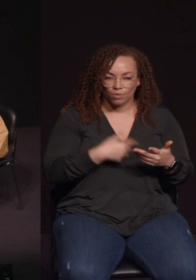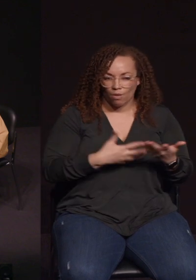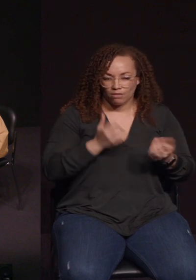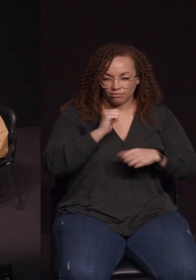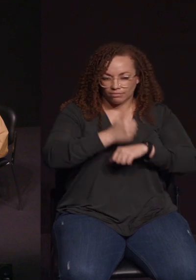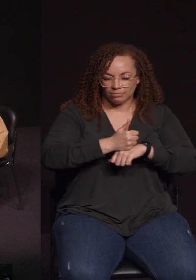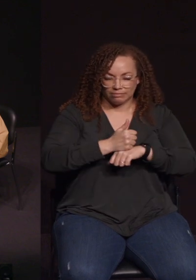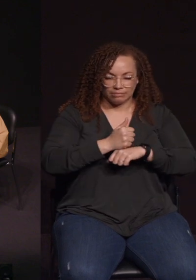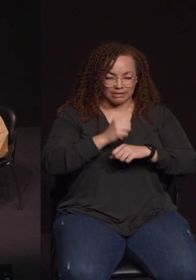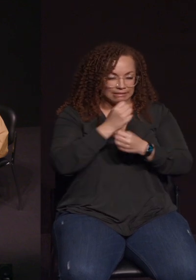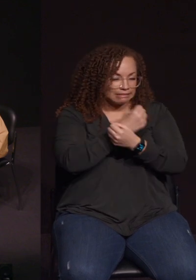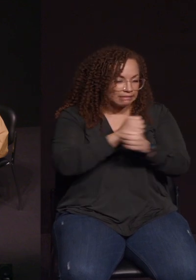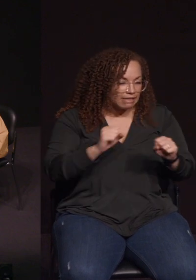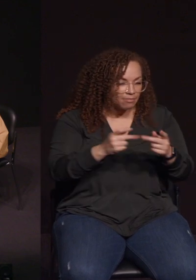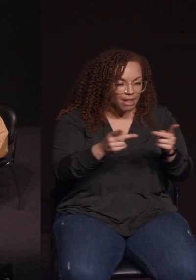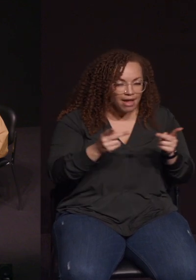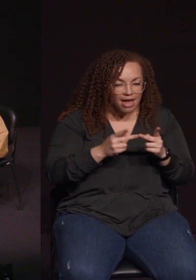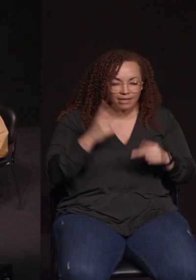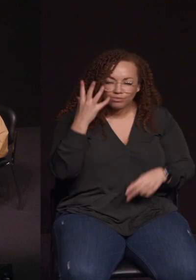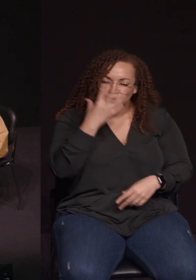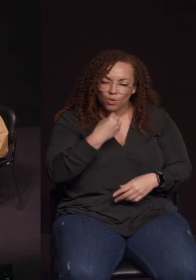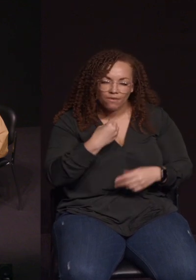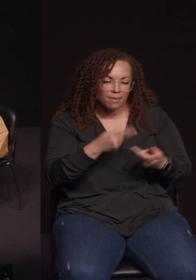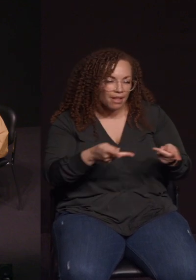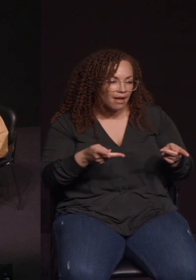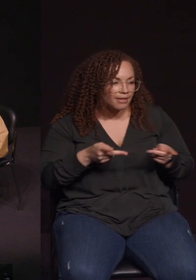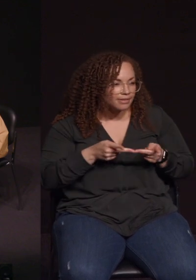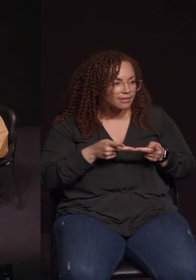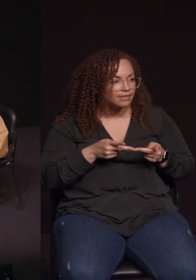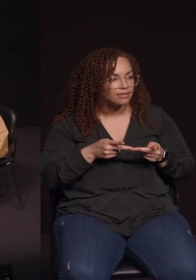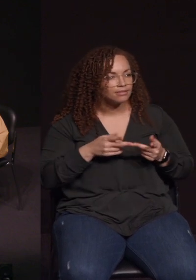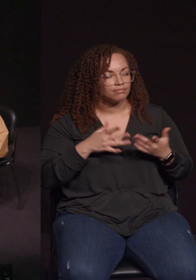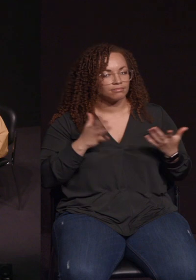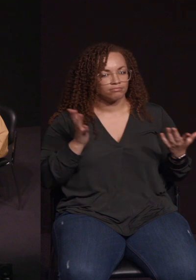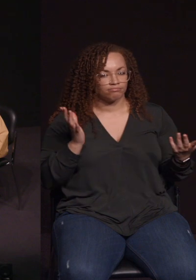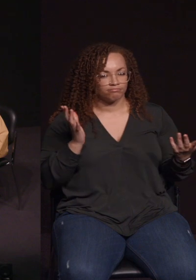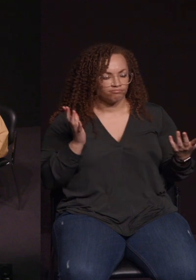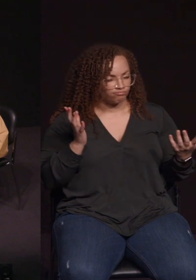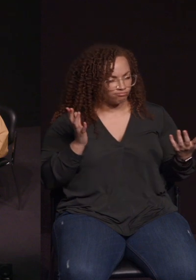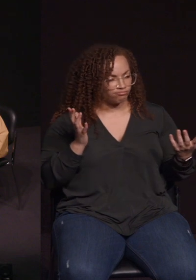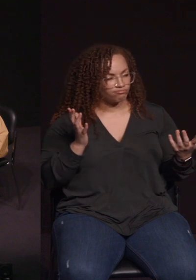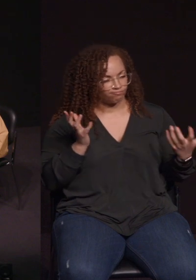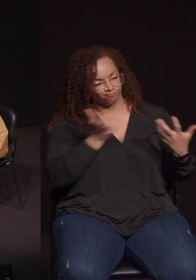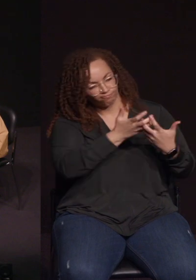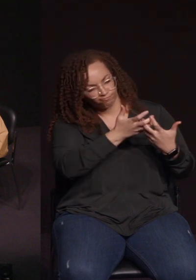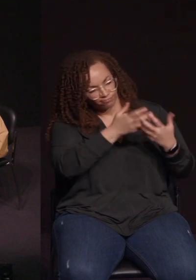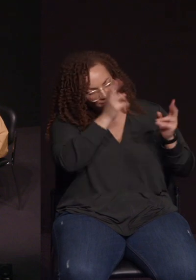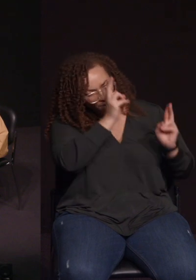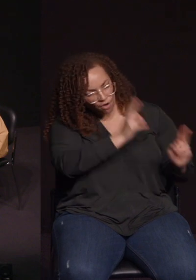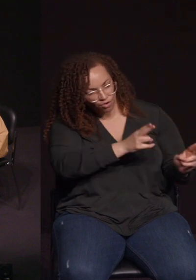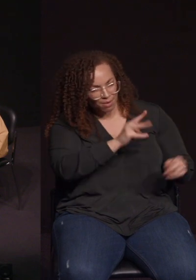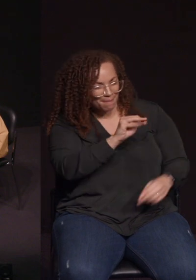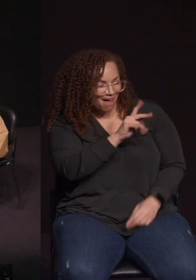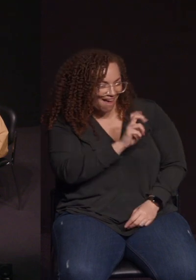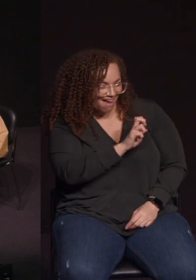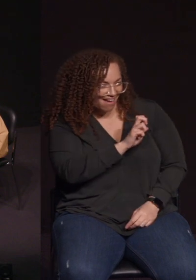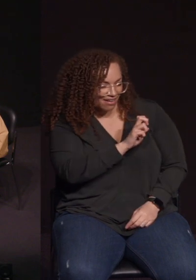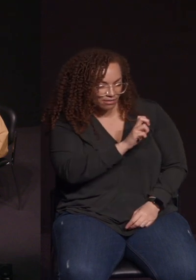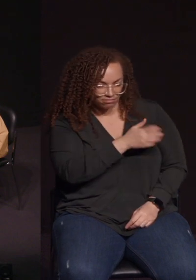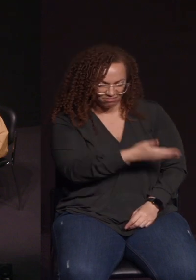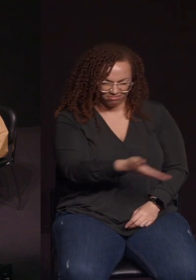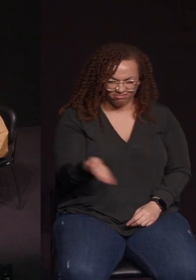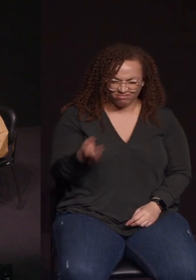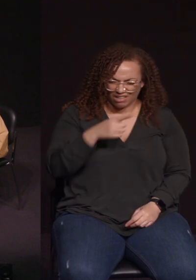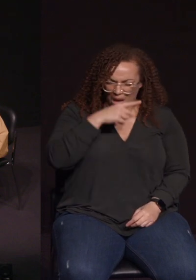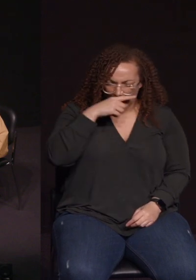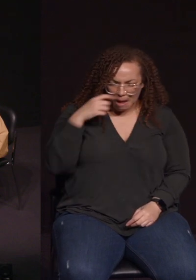beautiful space, something that was befitting in the honor, you know, of Mike. Something so ugly happened in that